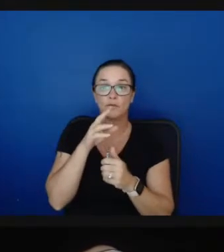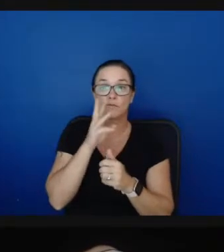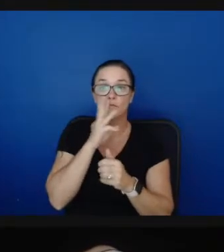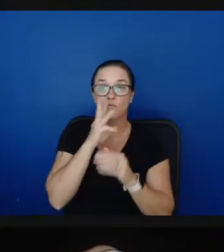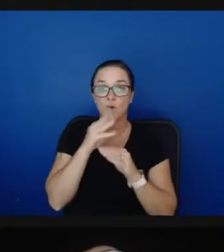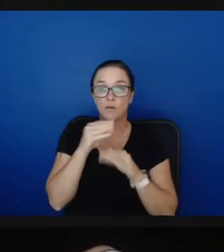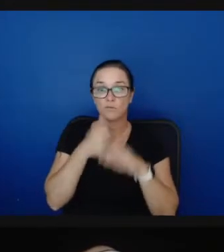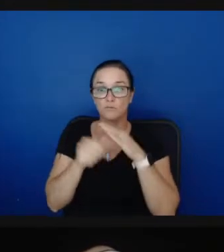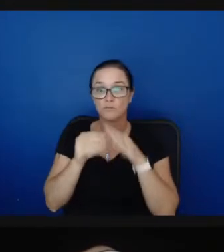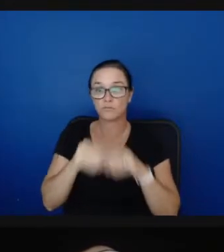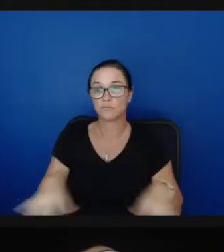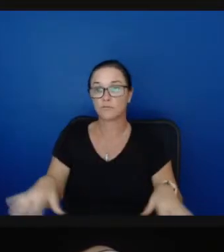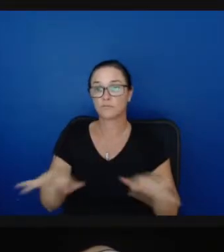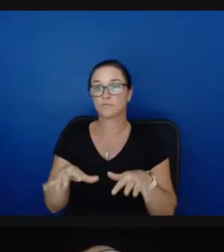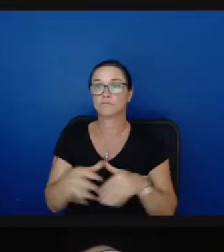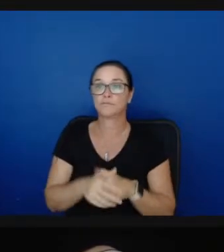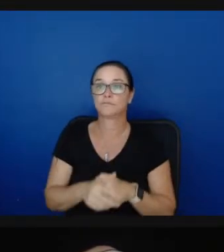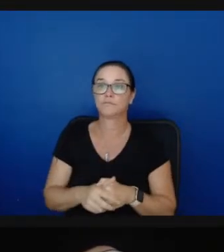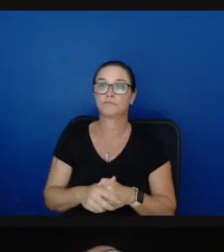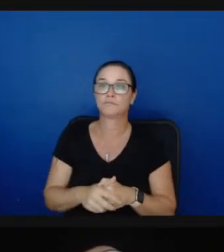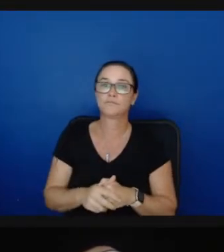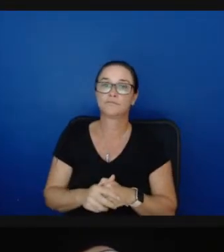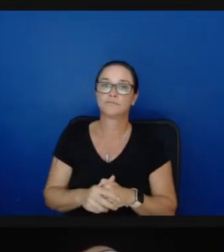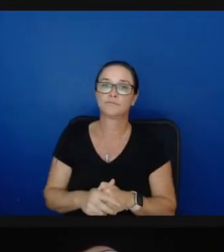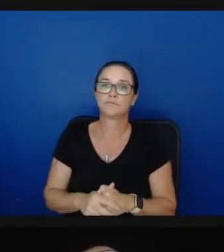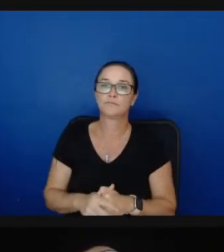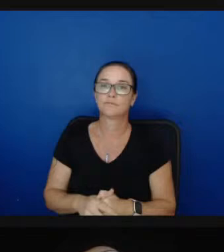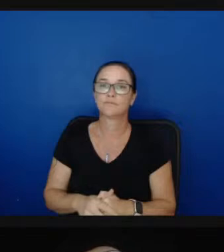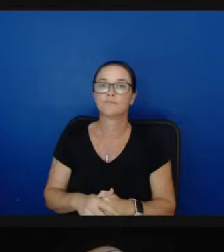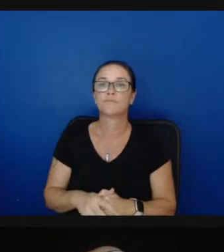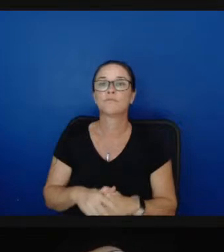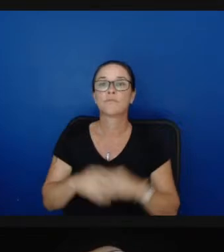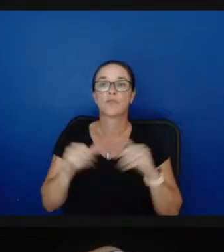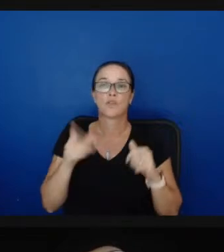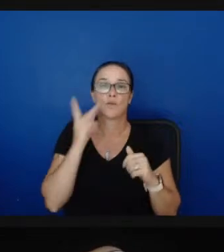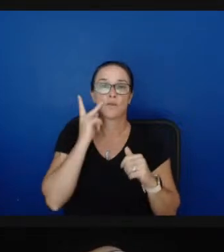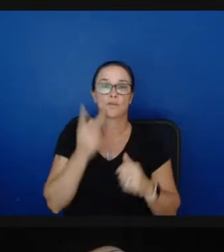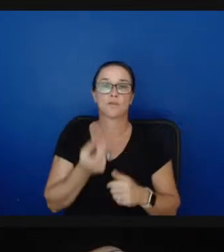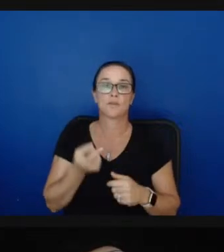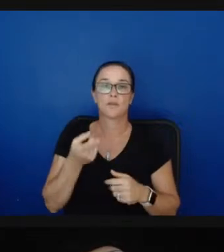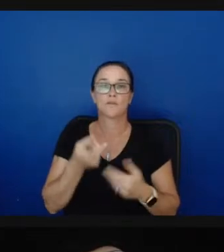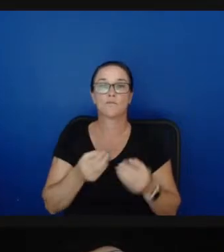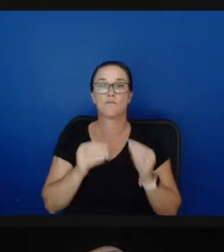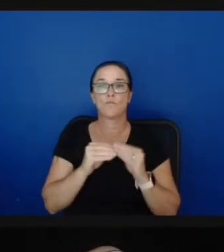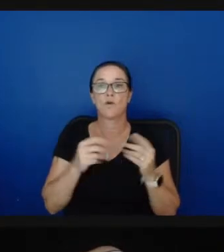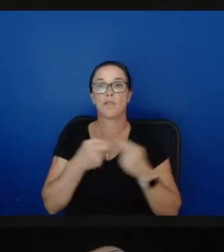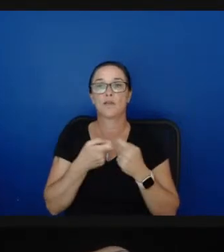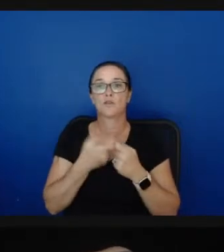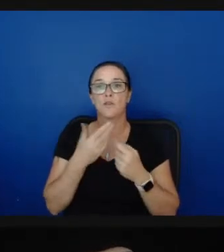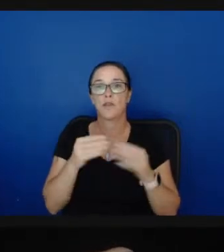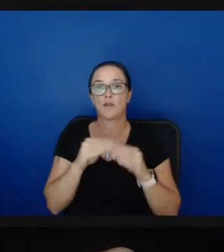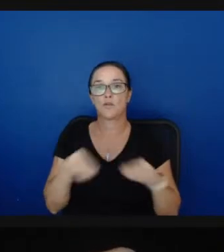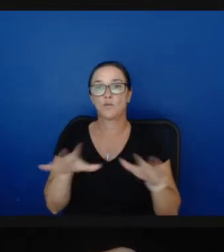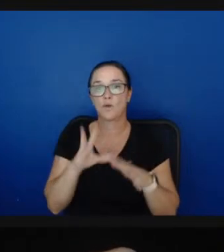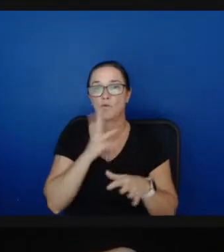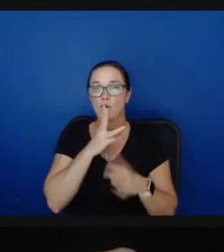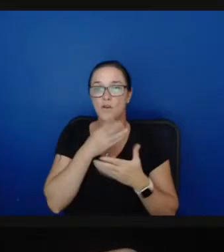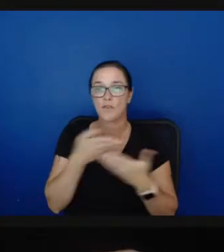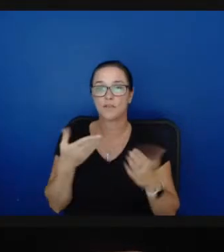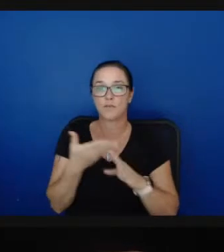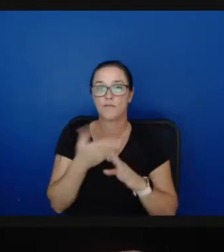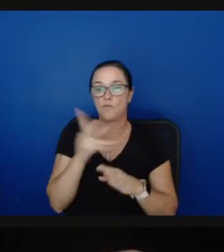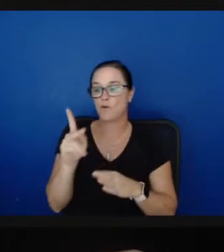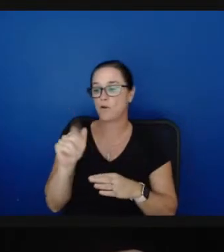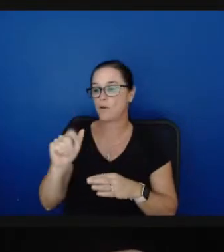volcanology with hazards. You see the early years here, a lot more on the electrical and groundwater stuff before you see Kalapana burn down. Then you start